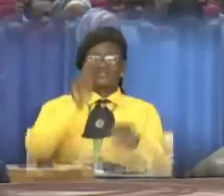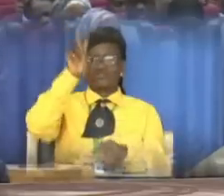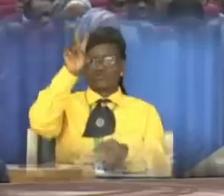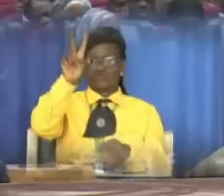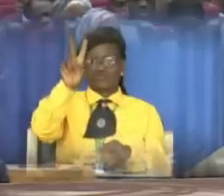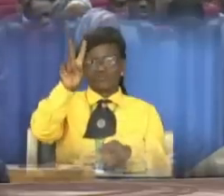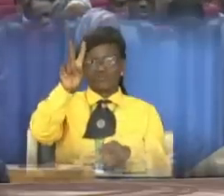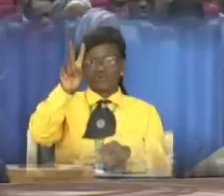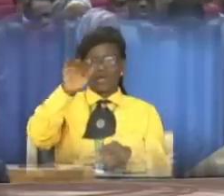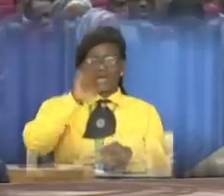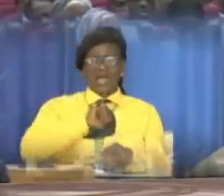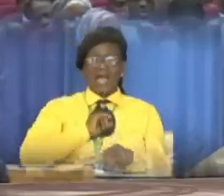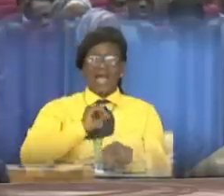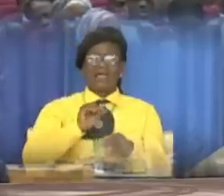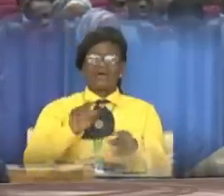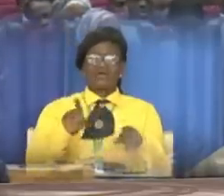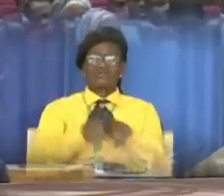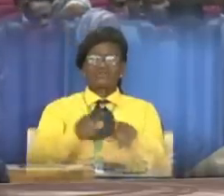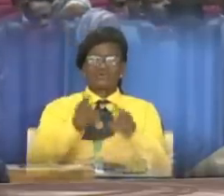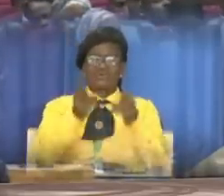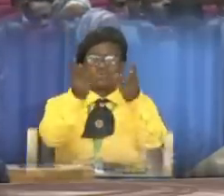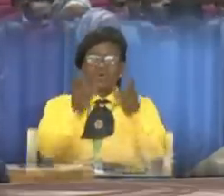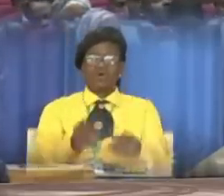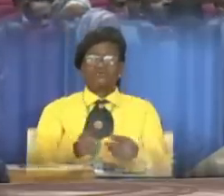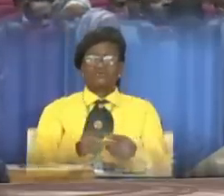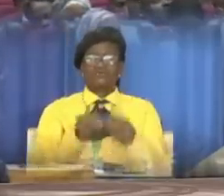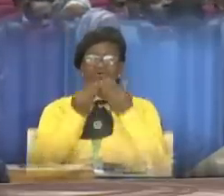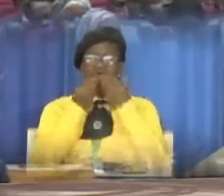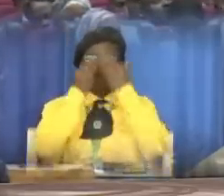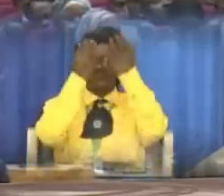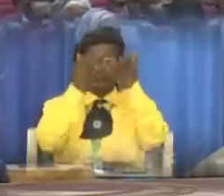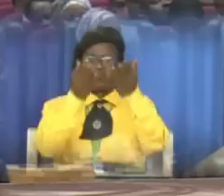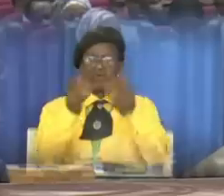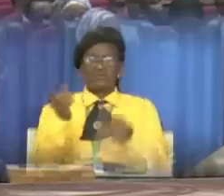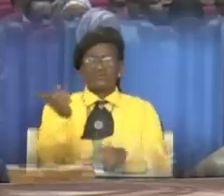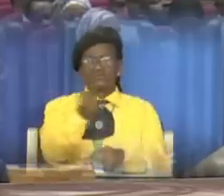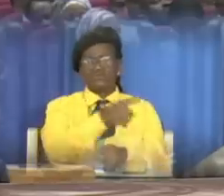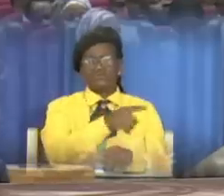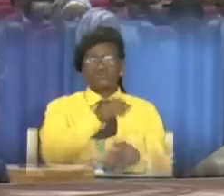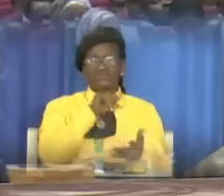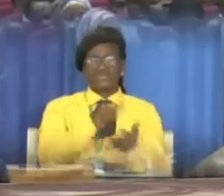I also want to inform you that